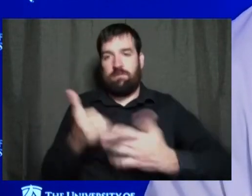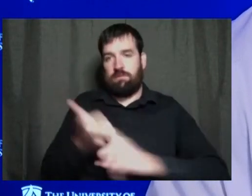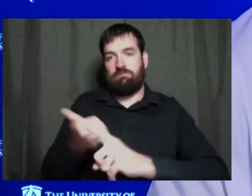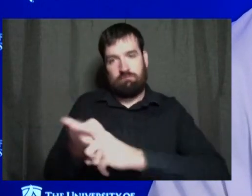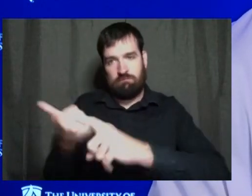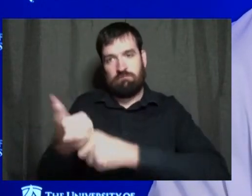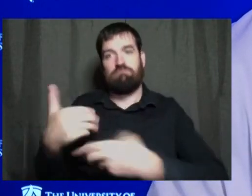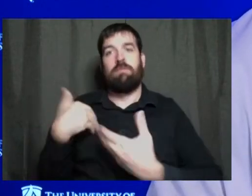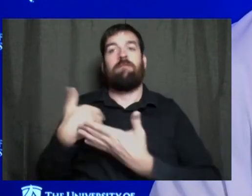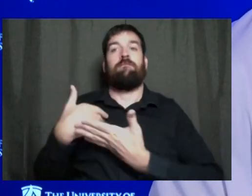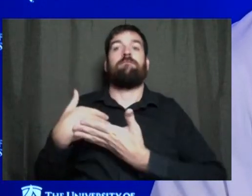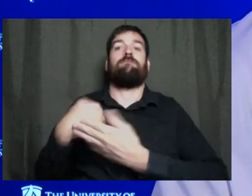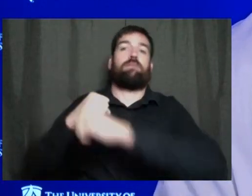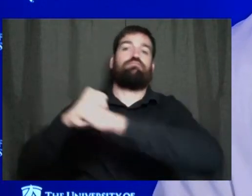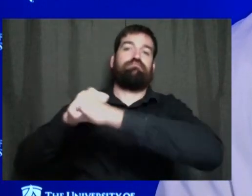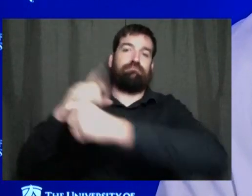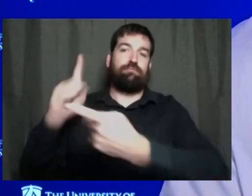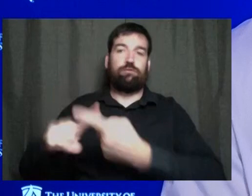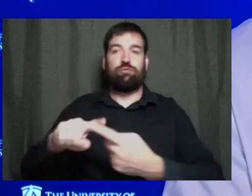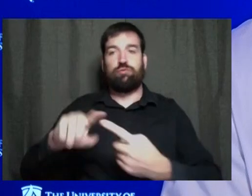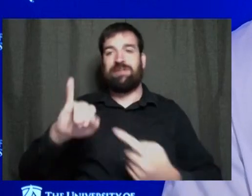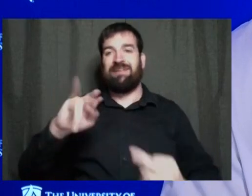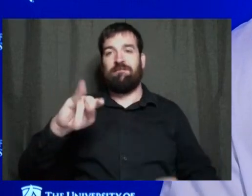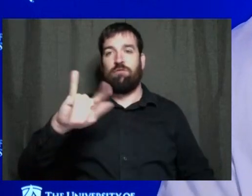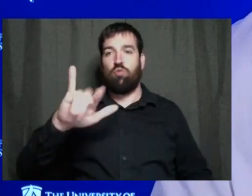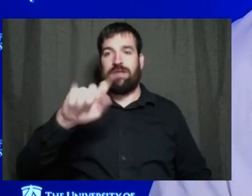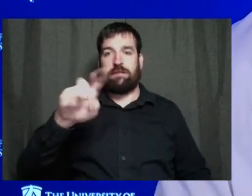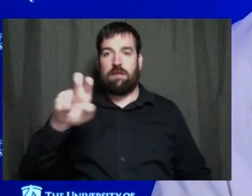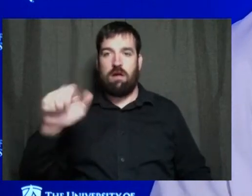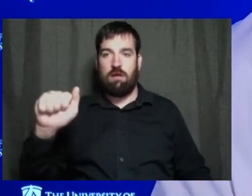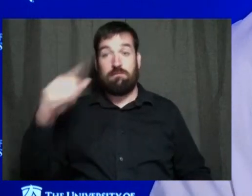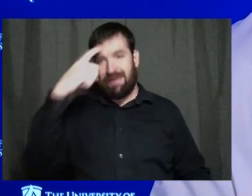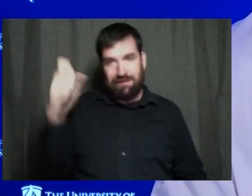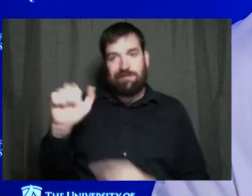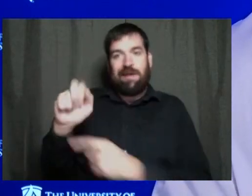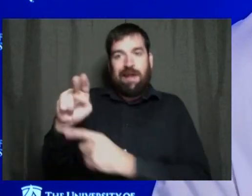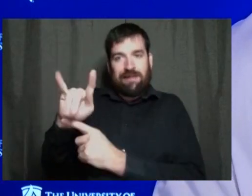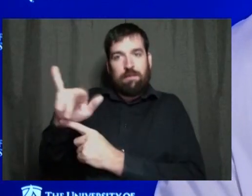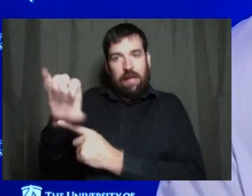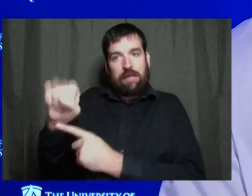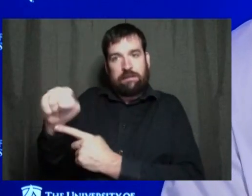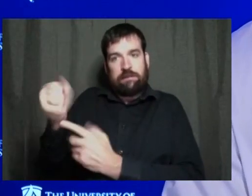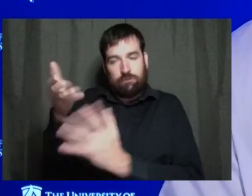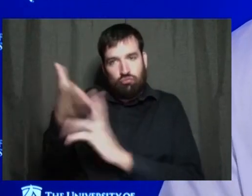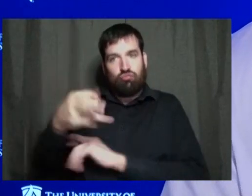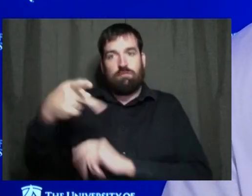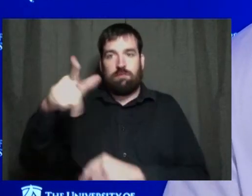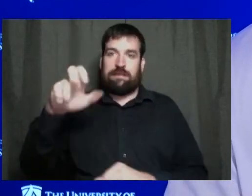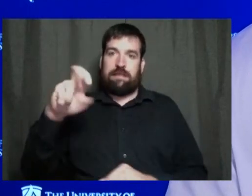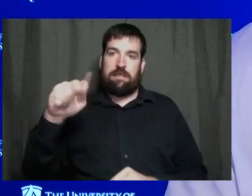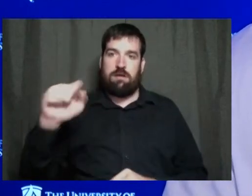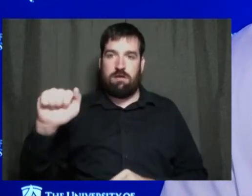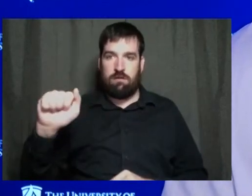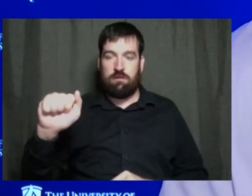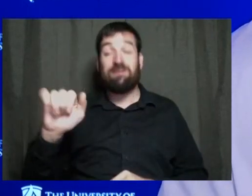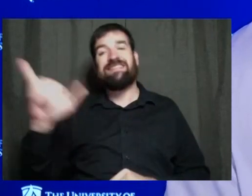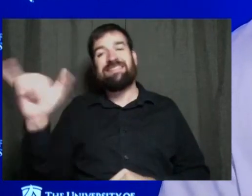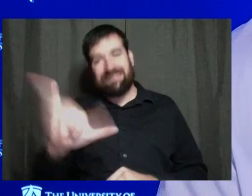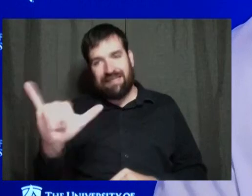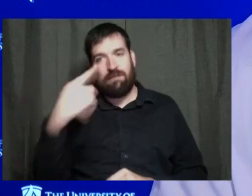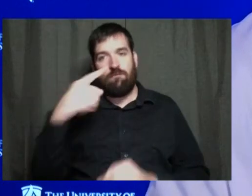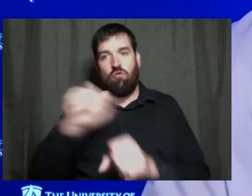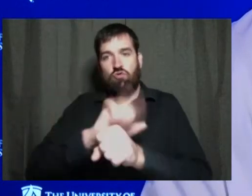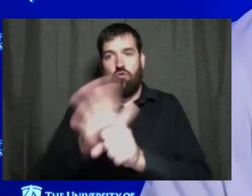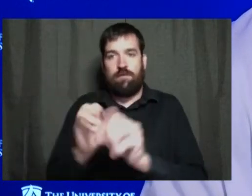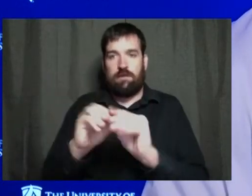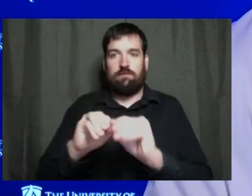to influenza because of those antibodies which are crossing the placenta. Same thing here for the COVID-19 vaccine. You will have those antibodies crossing